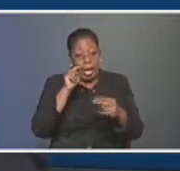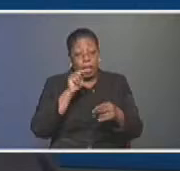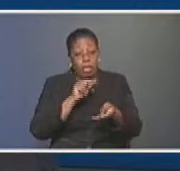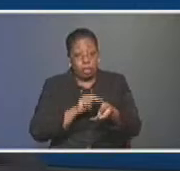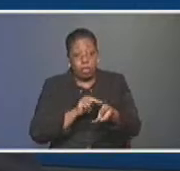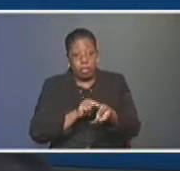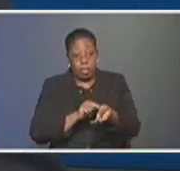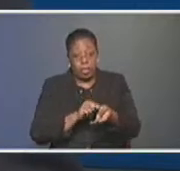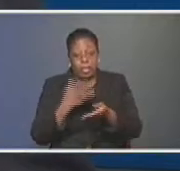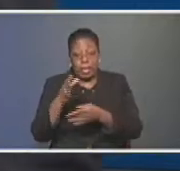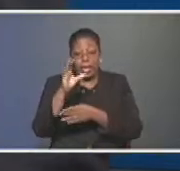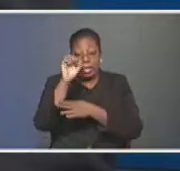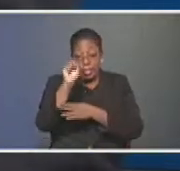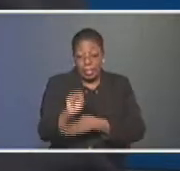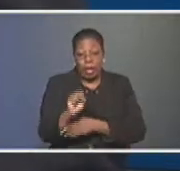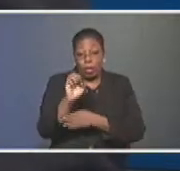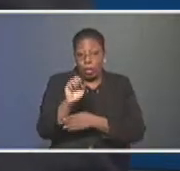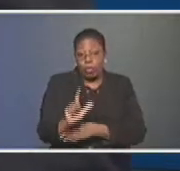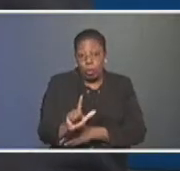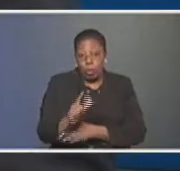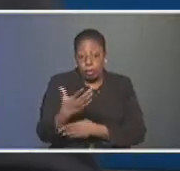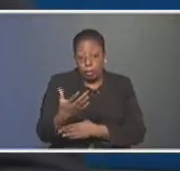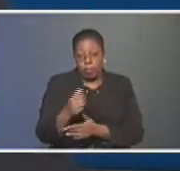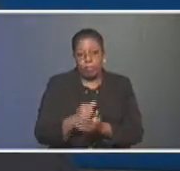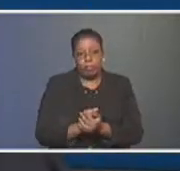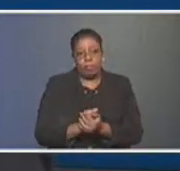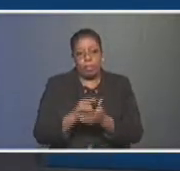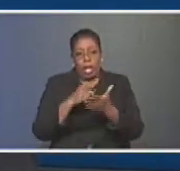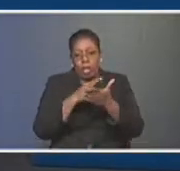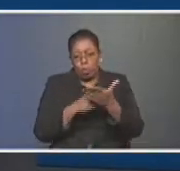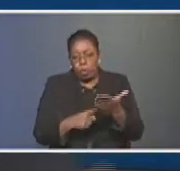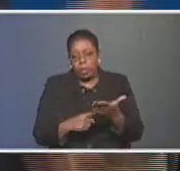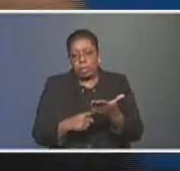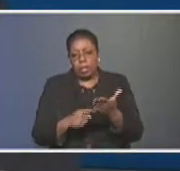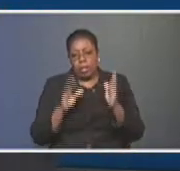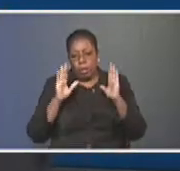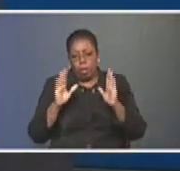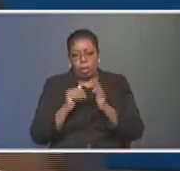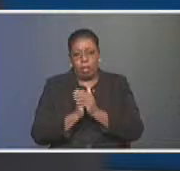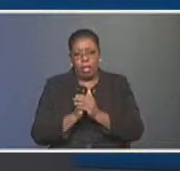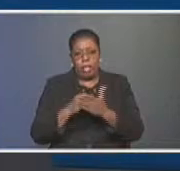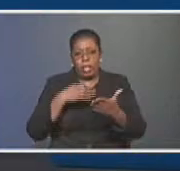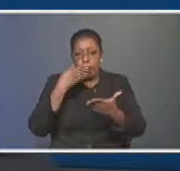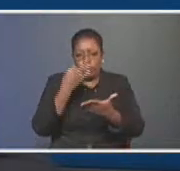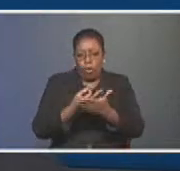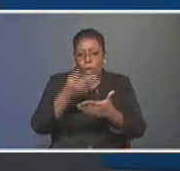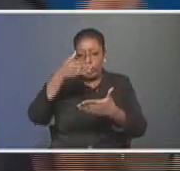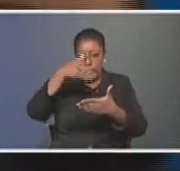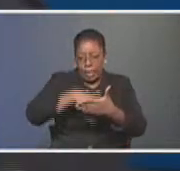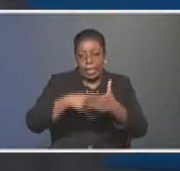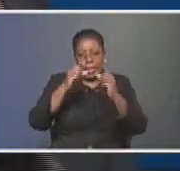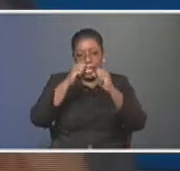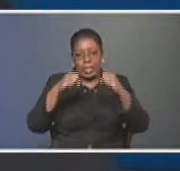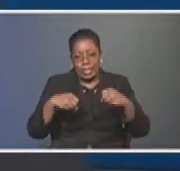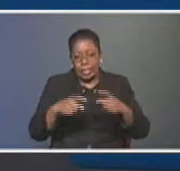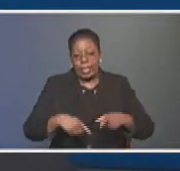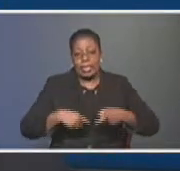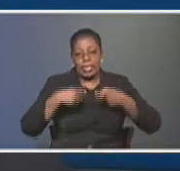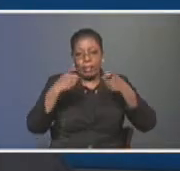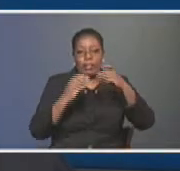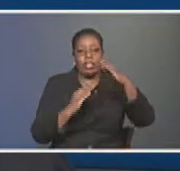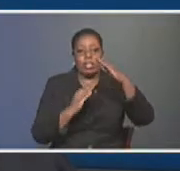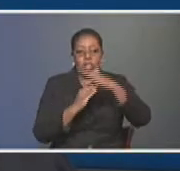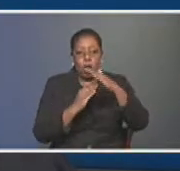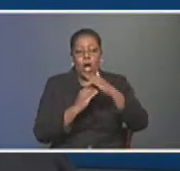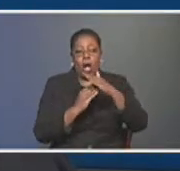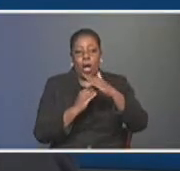ward in South Florida. And what's amazing about it, they fall right into the system in providing the top